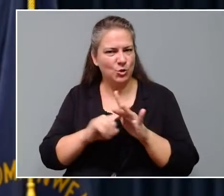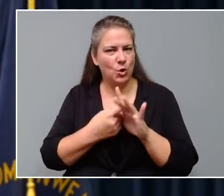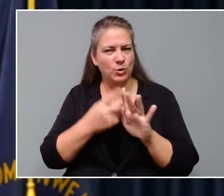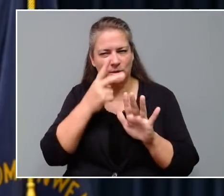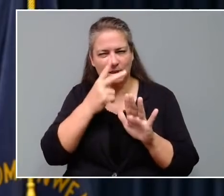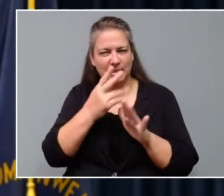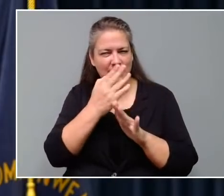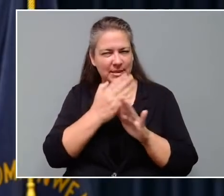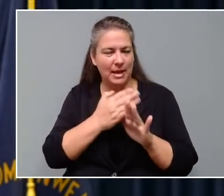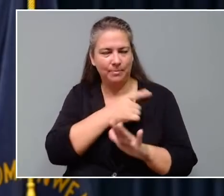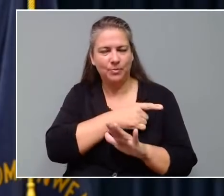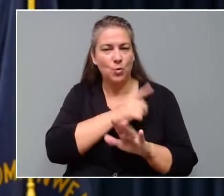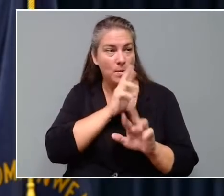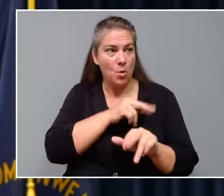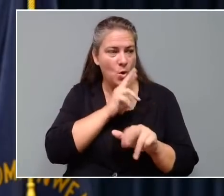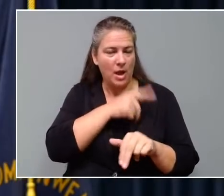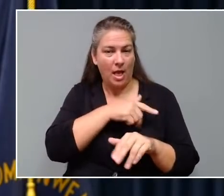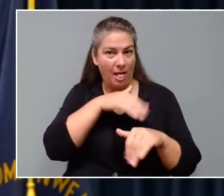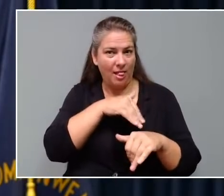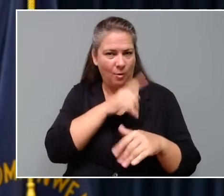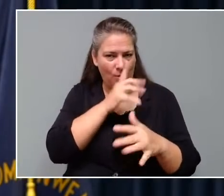catch up, we believe, this week.